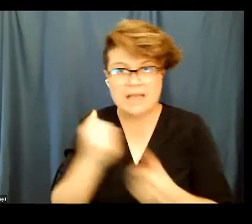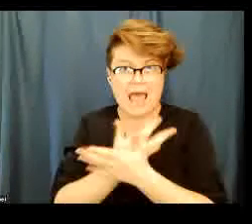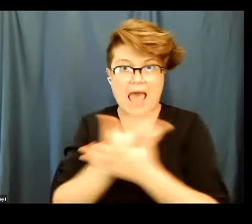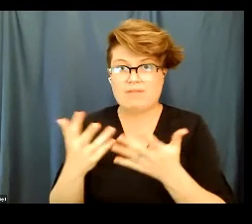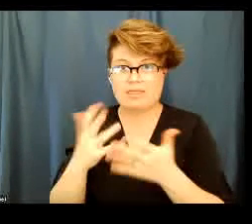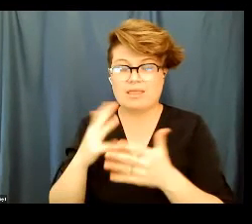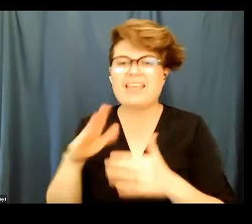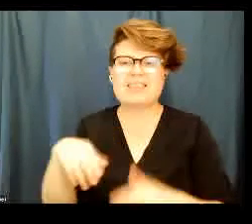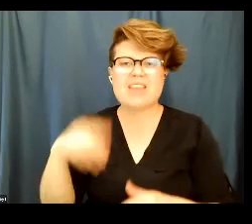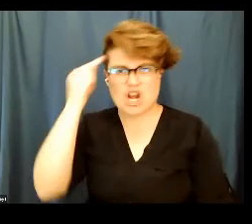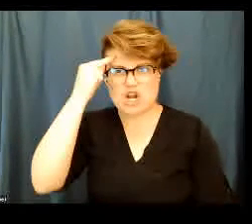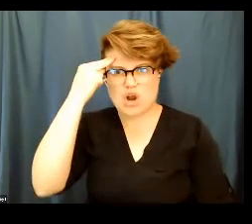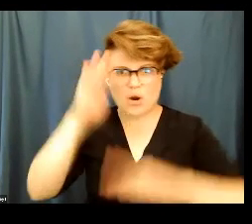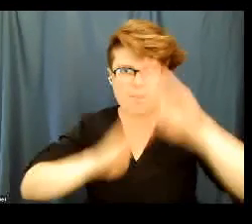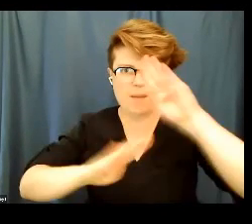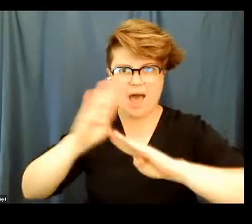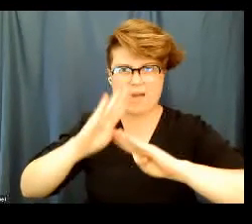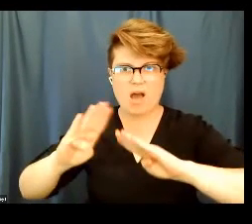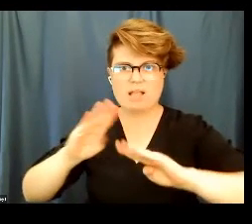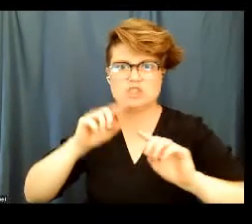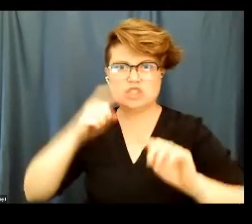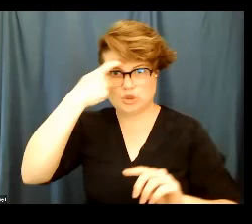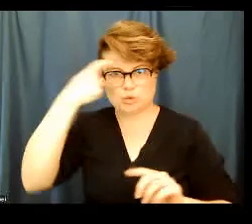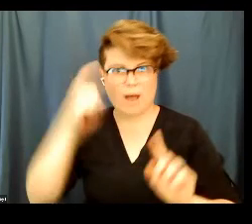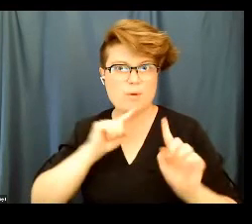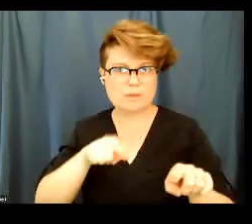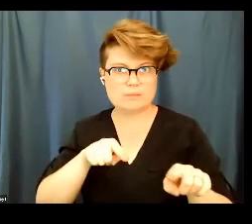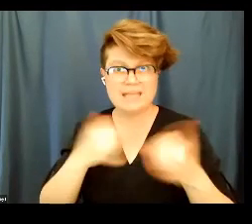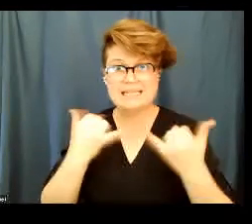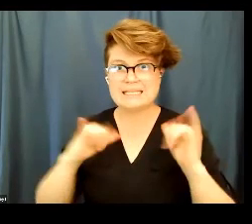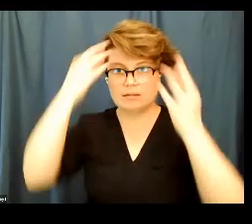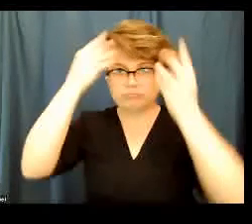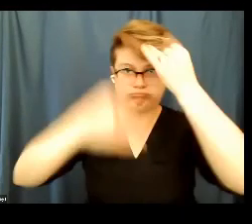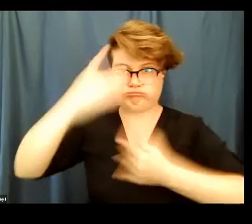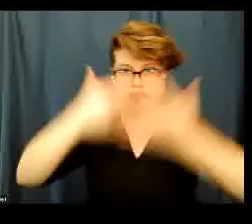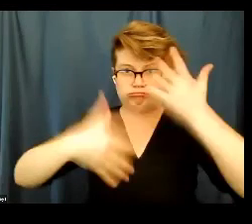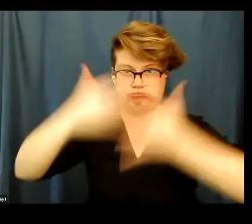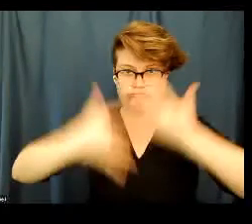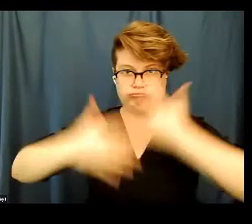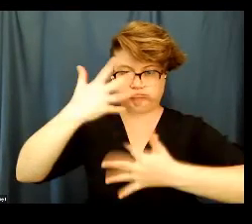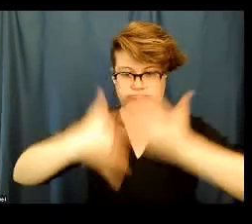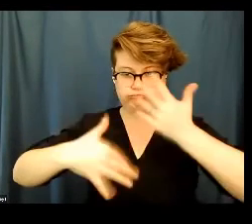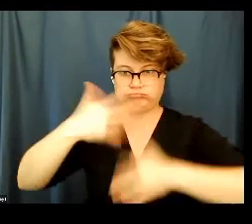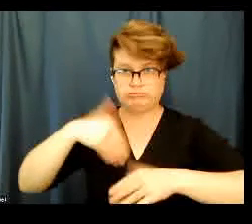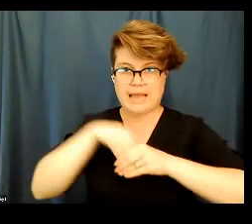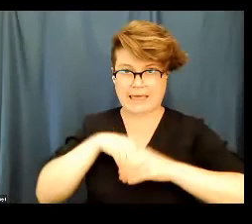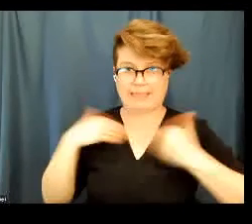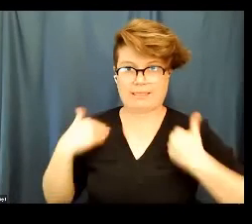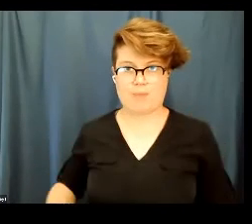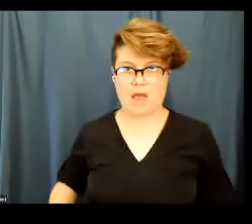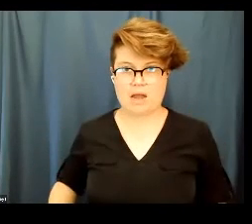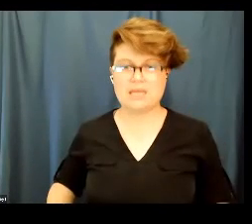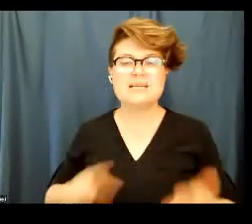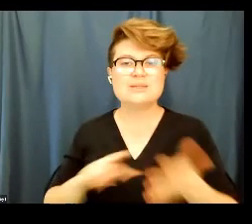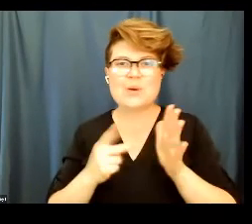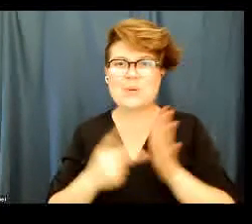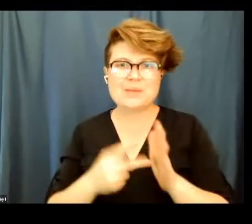neurobiology of trauma response, that's still going on in their system, right? And that doesn't really make for a good